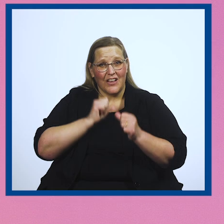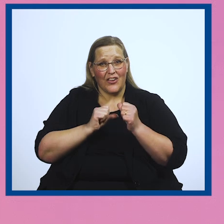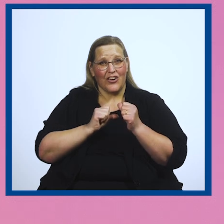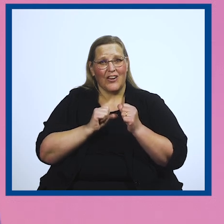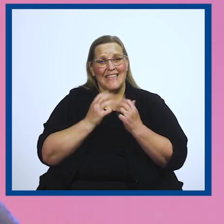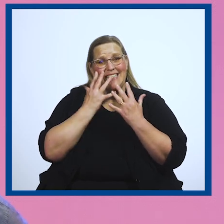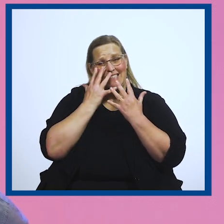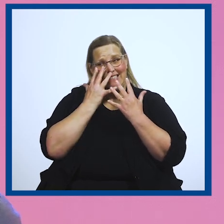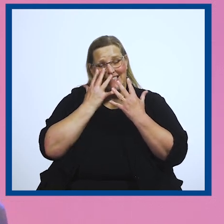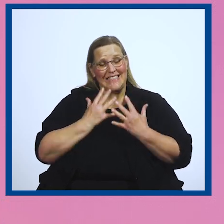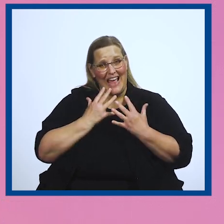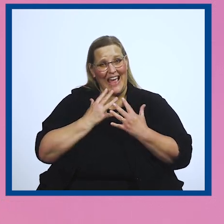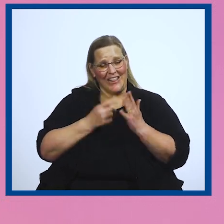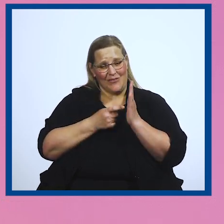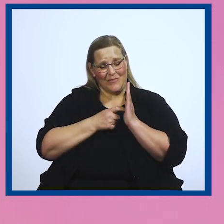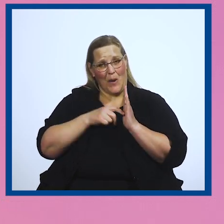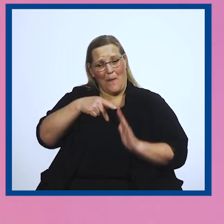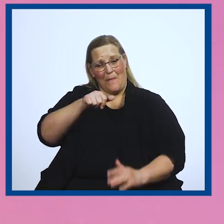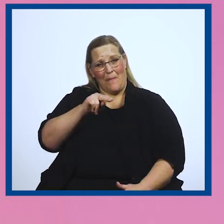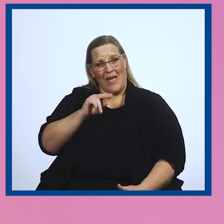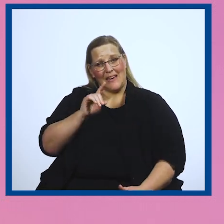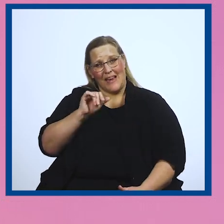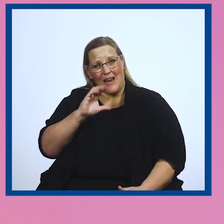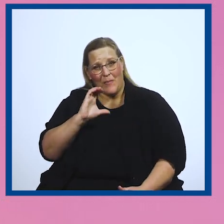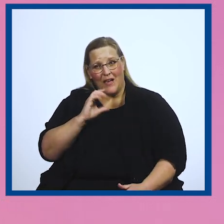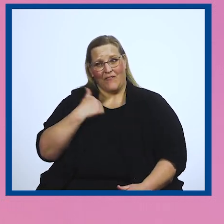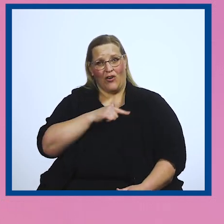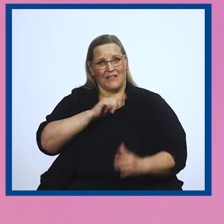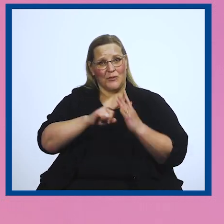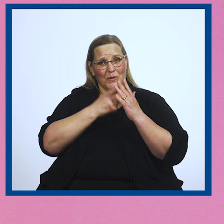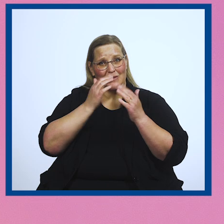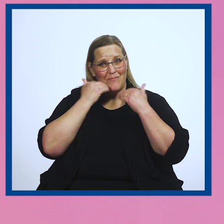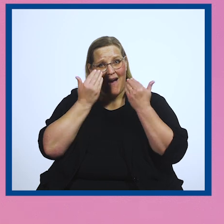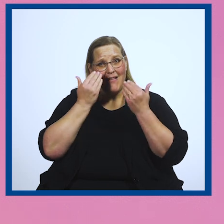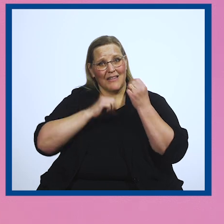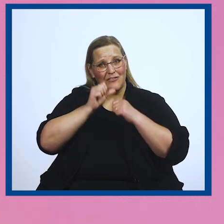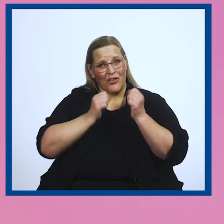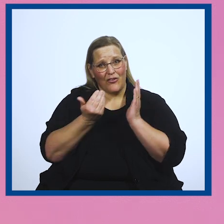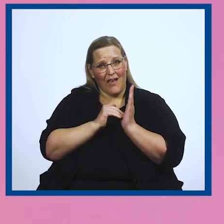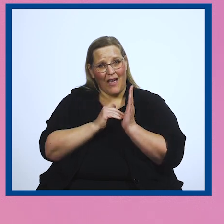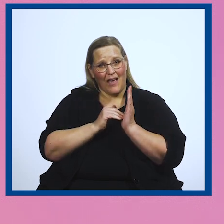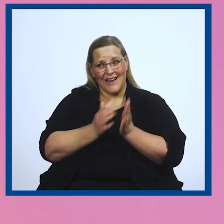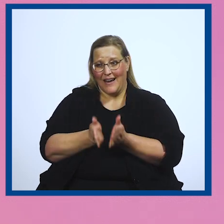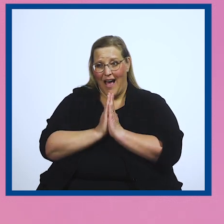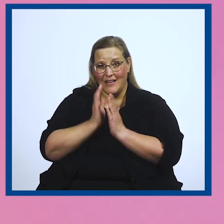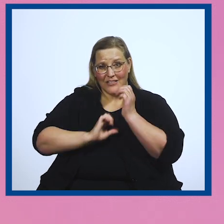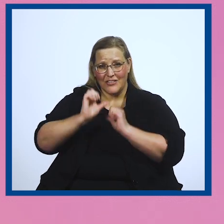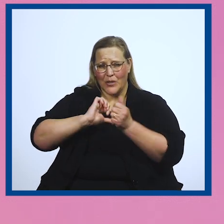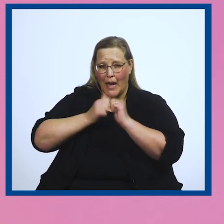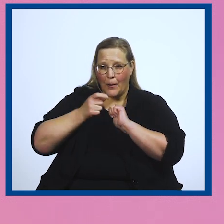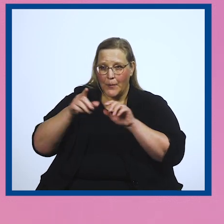that it takes a pandemic for all of us to start smiling again at each other and asking each other, how are